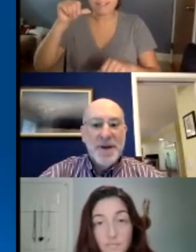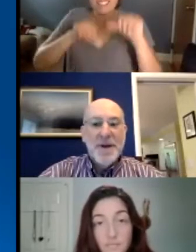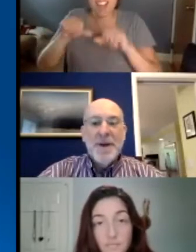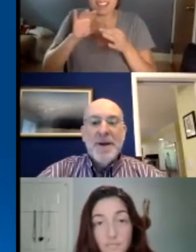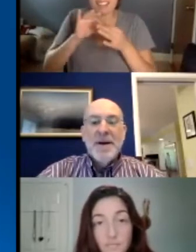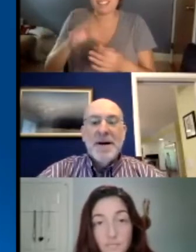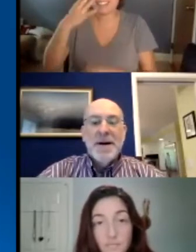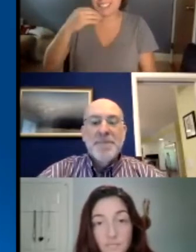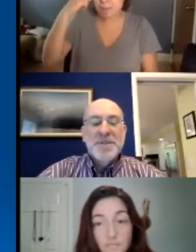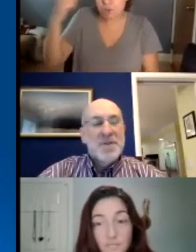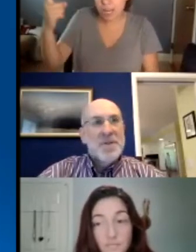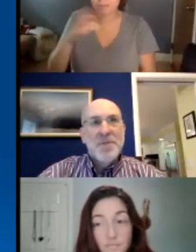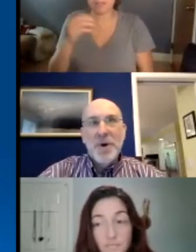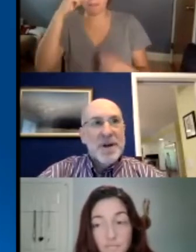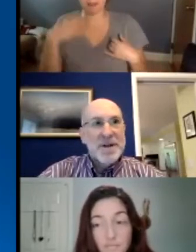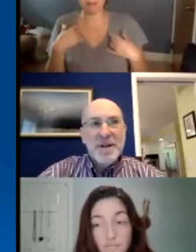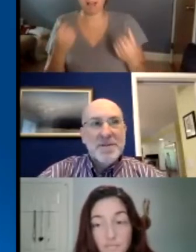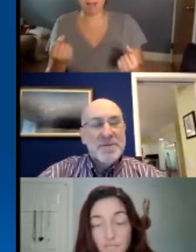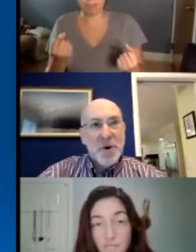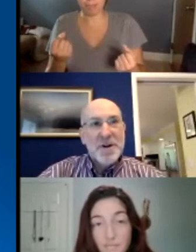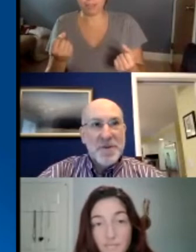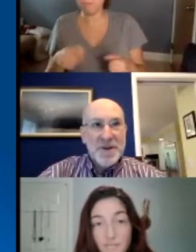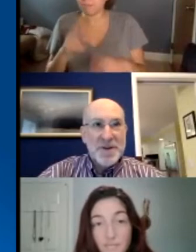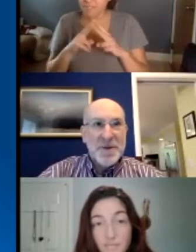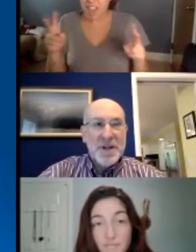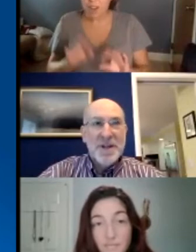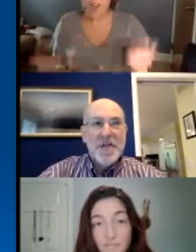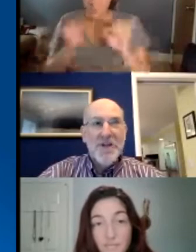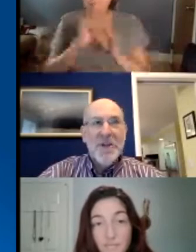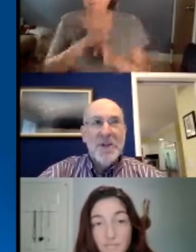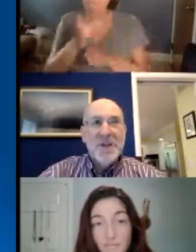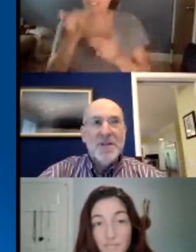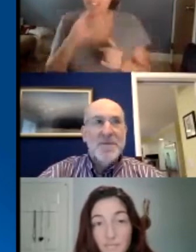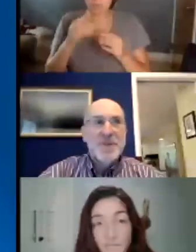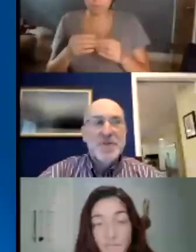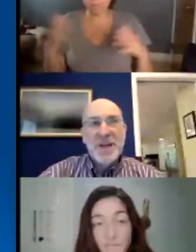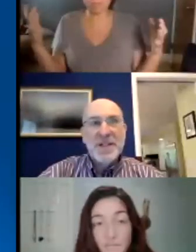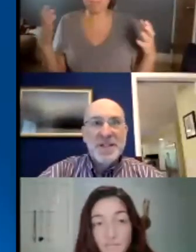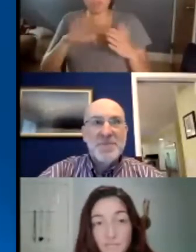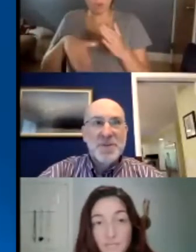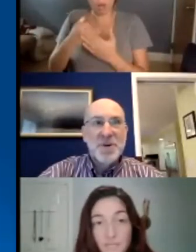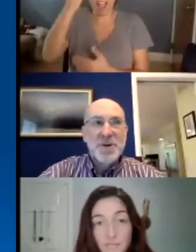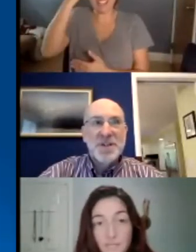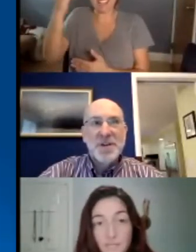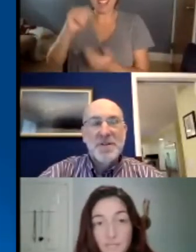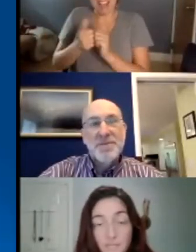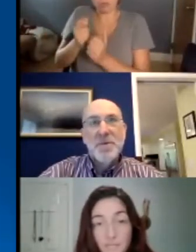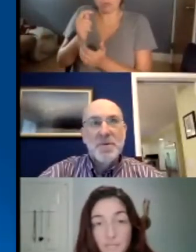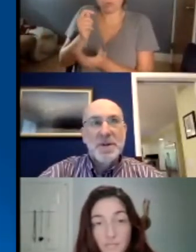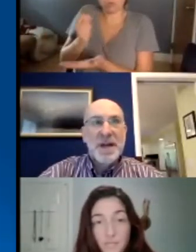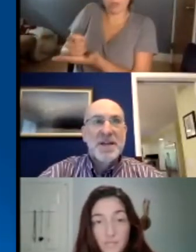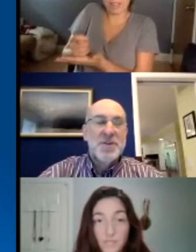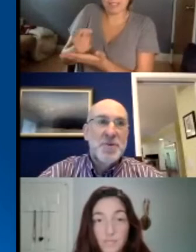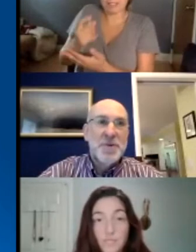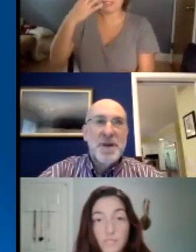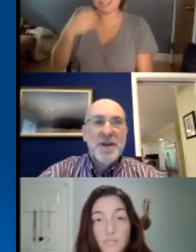health. This is a very important and growing field, really, the whole idea of treating sleep disorders and